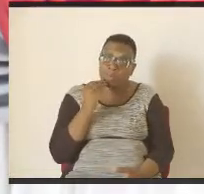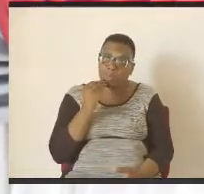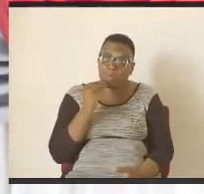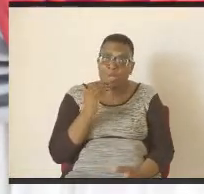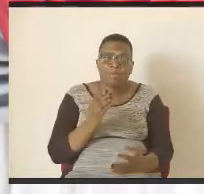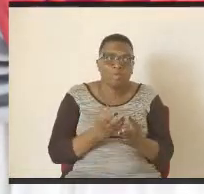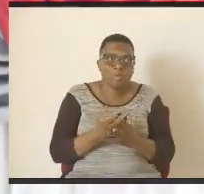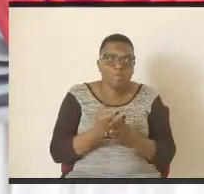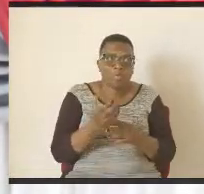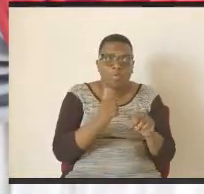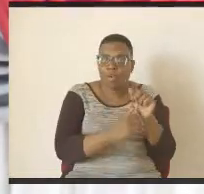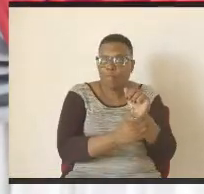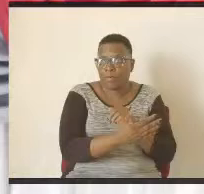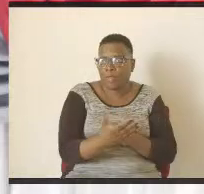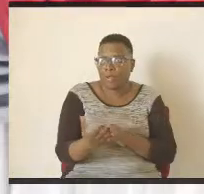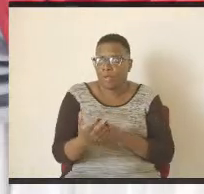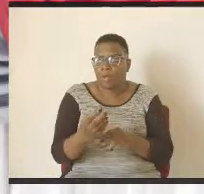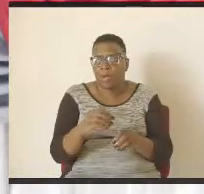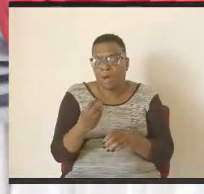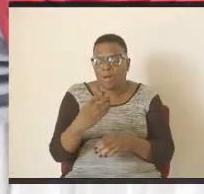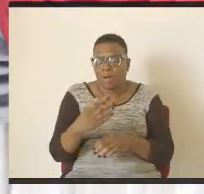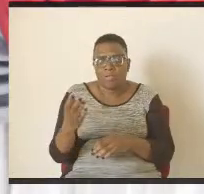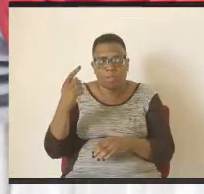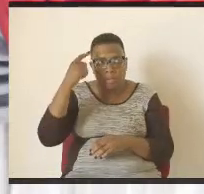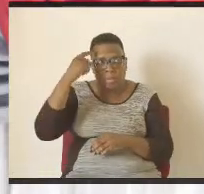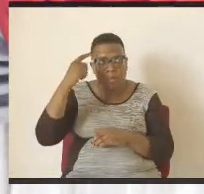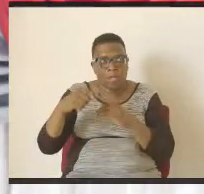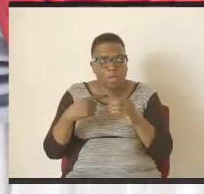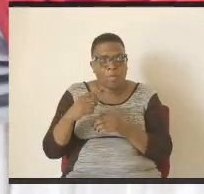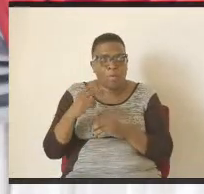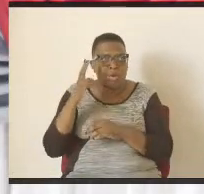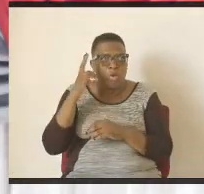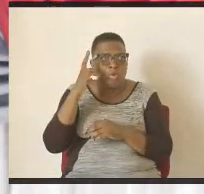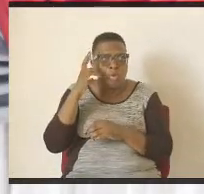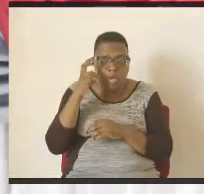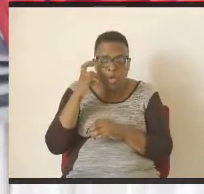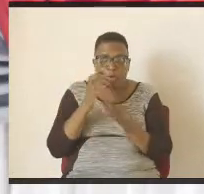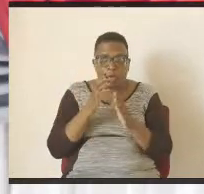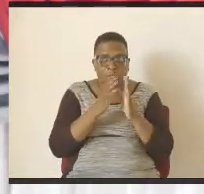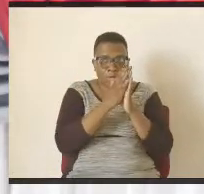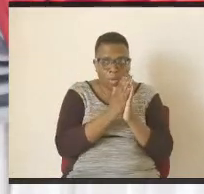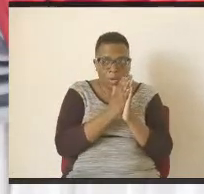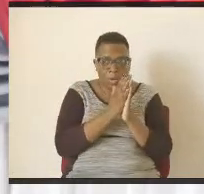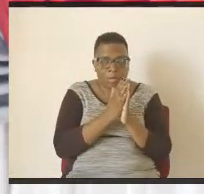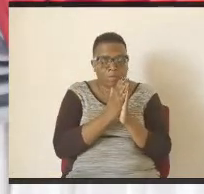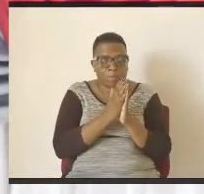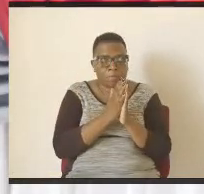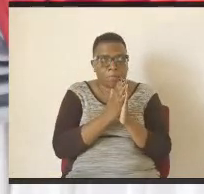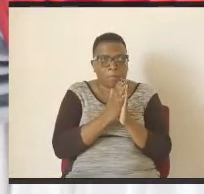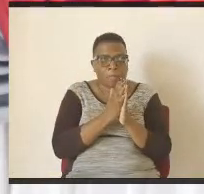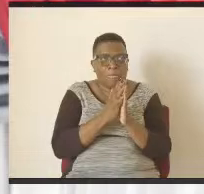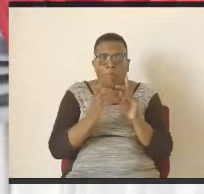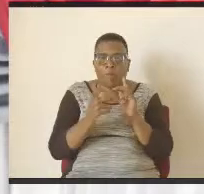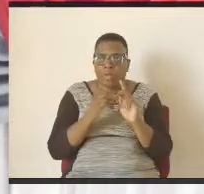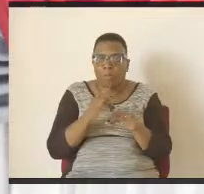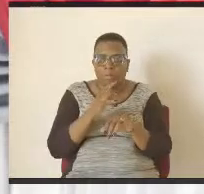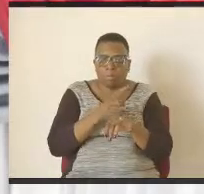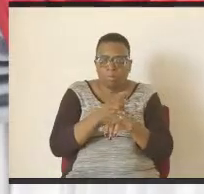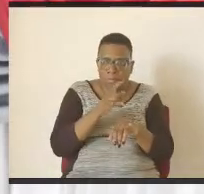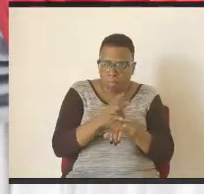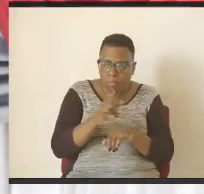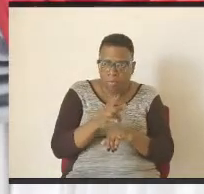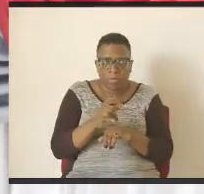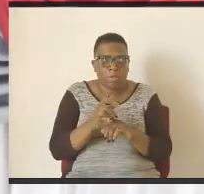through everything. Other things you can consider here, we heard his prayers. We talk about his betrayal,